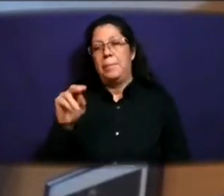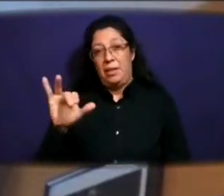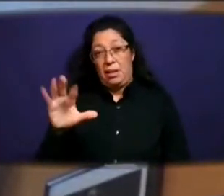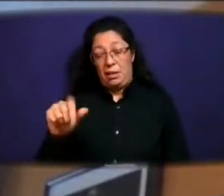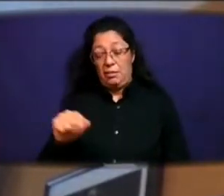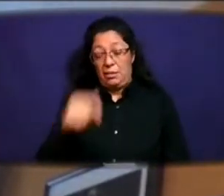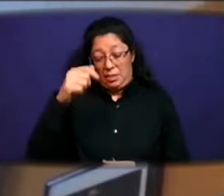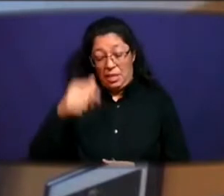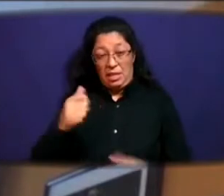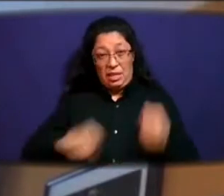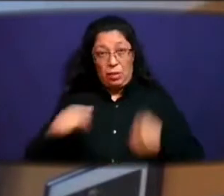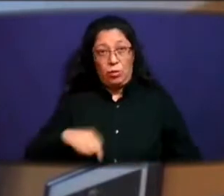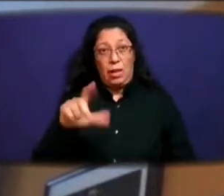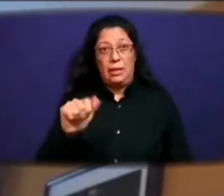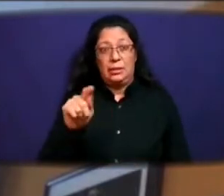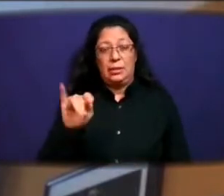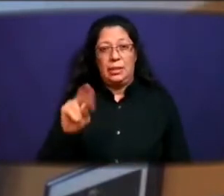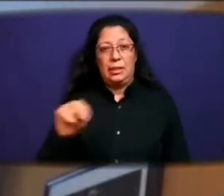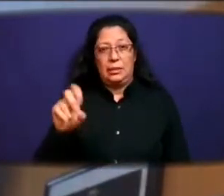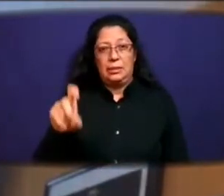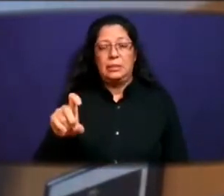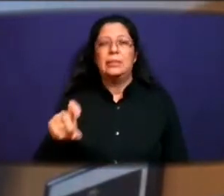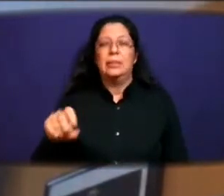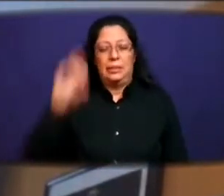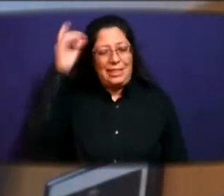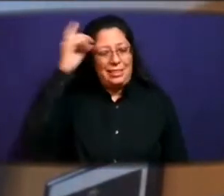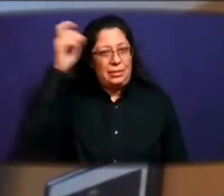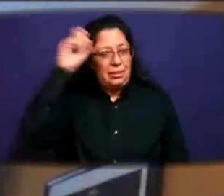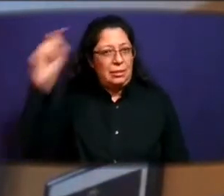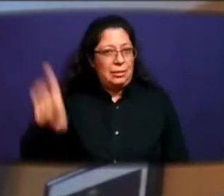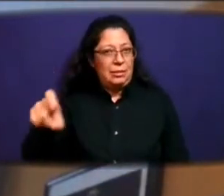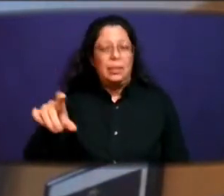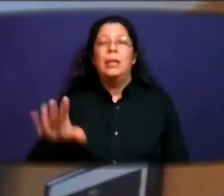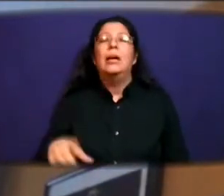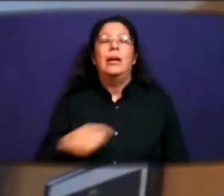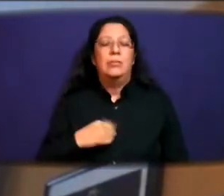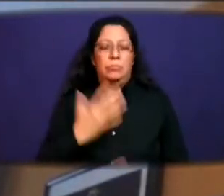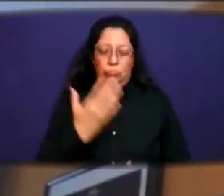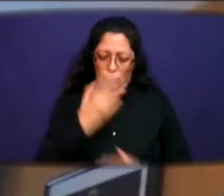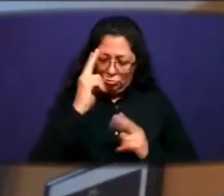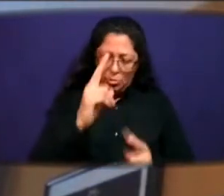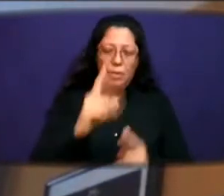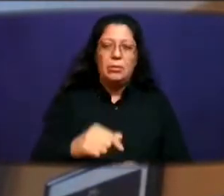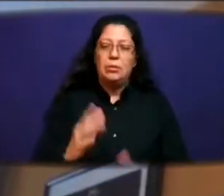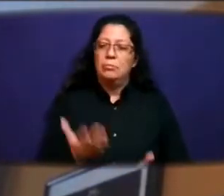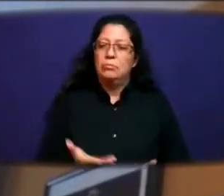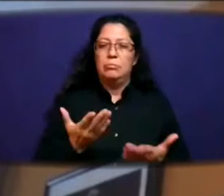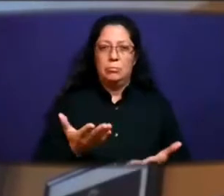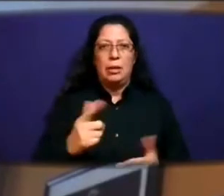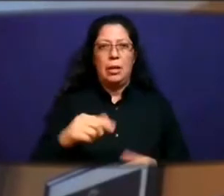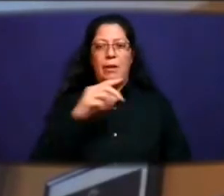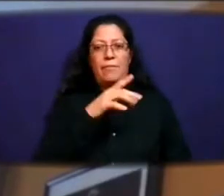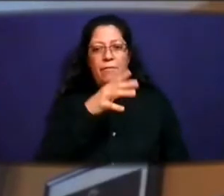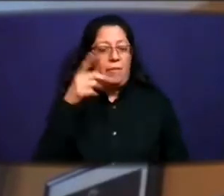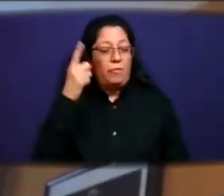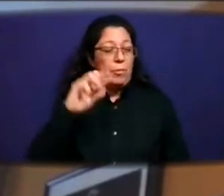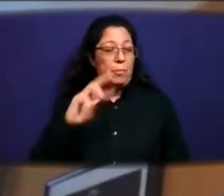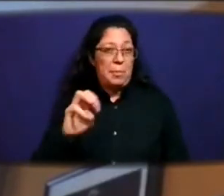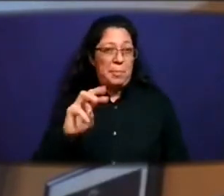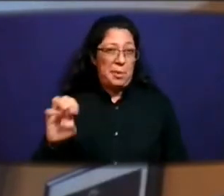Texas. Es un honor para mí presentar A Farm for Meme, escrito por Virginia Grice y dirigida por Elena